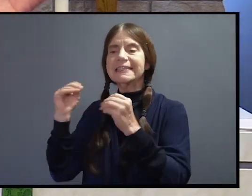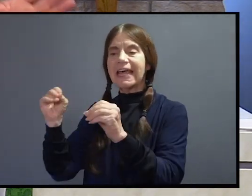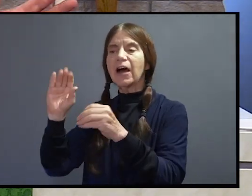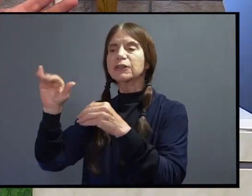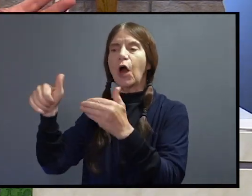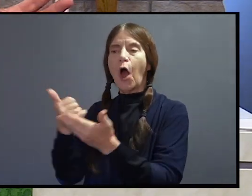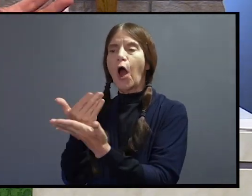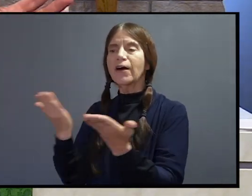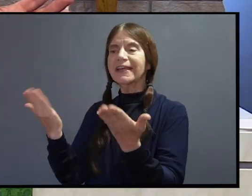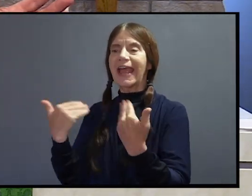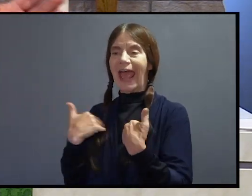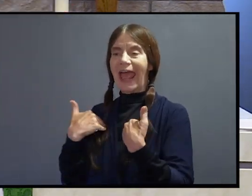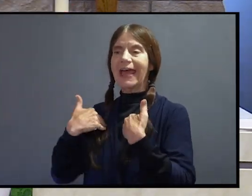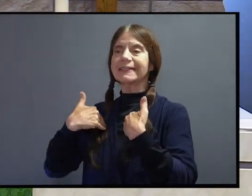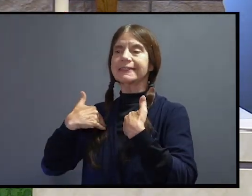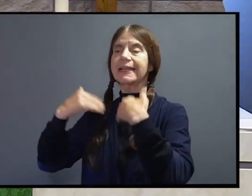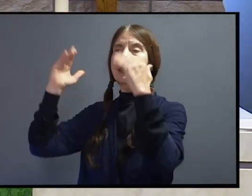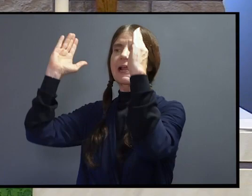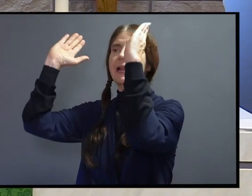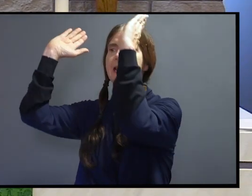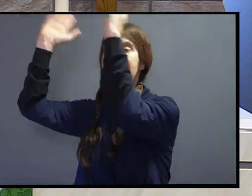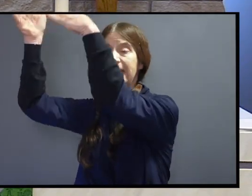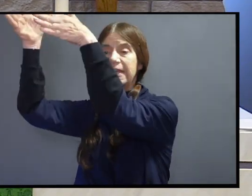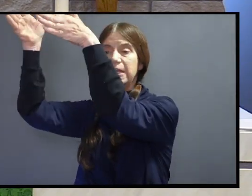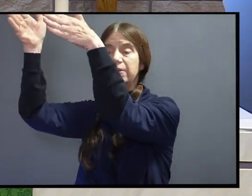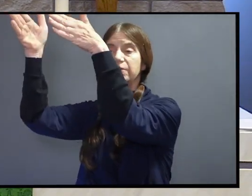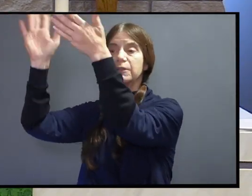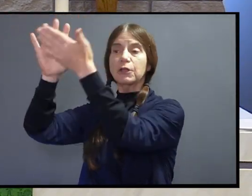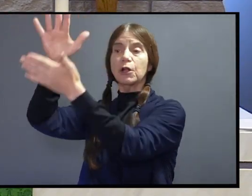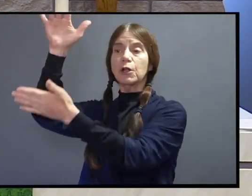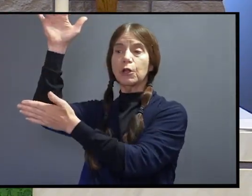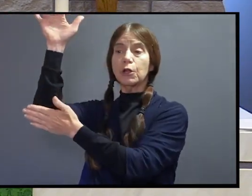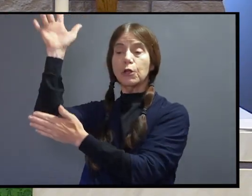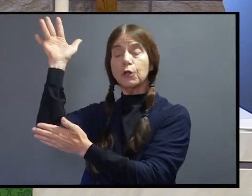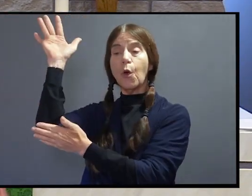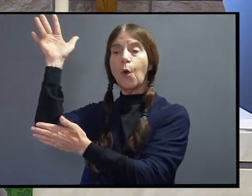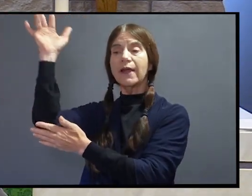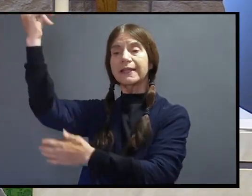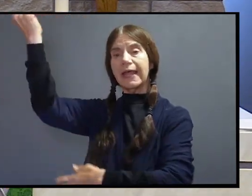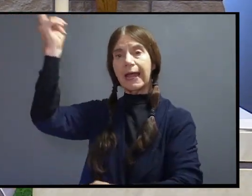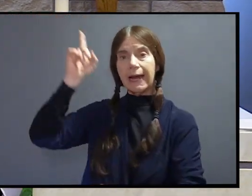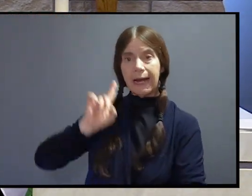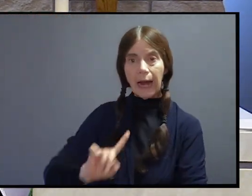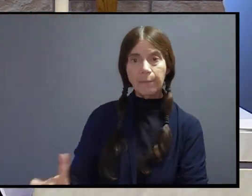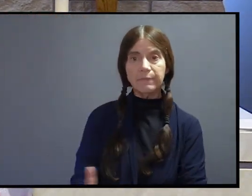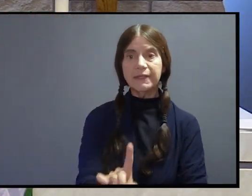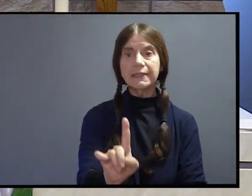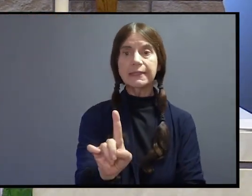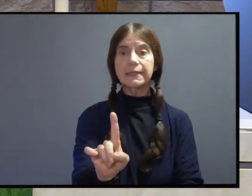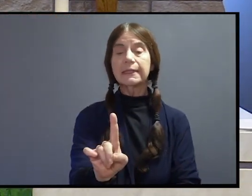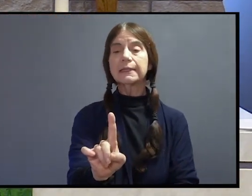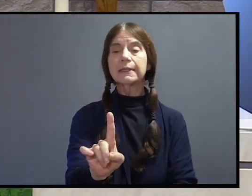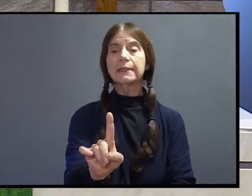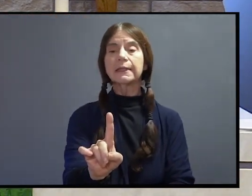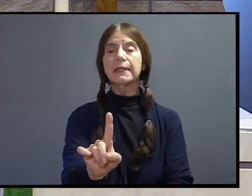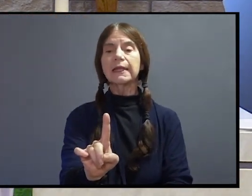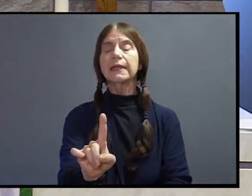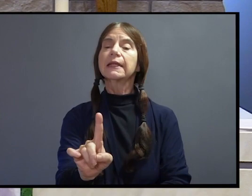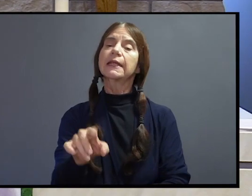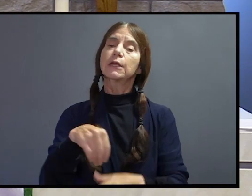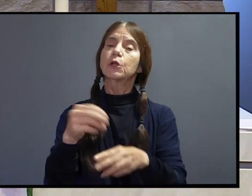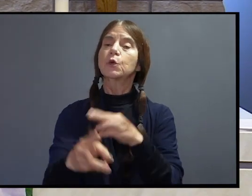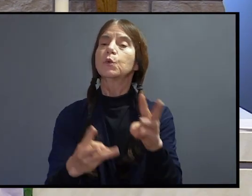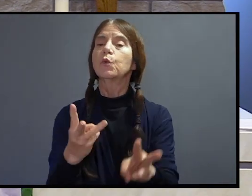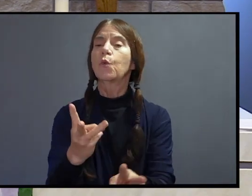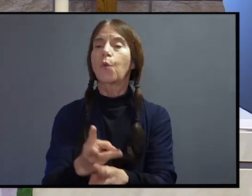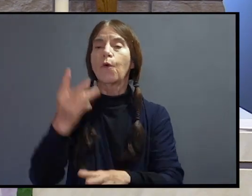that He has. He leaves the glorious confines of His heavenly home. He comes into His